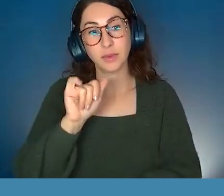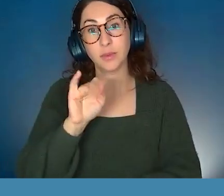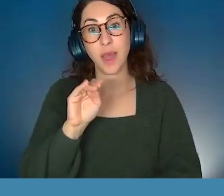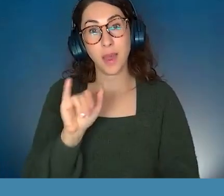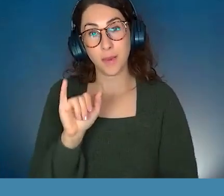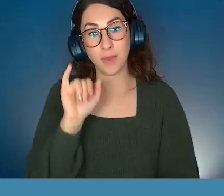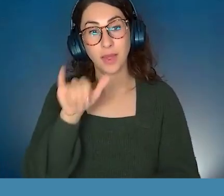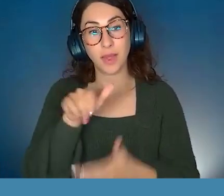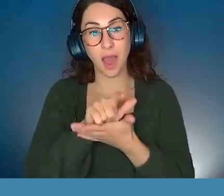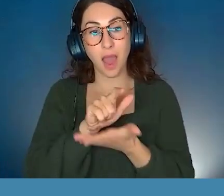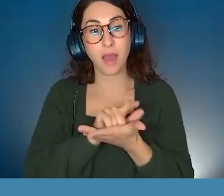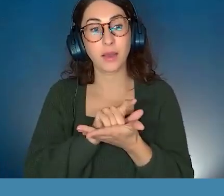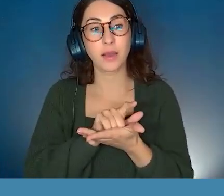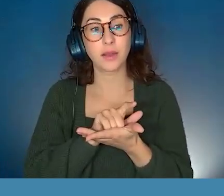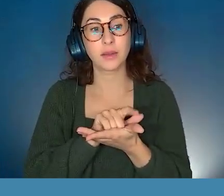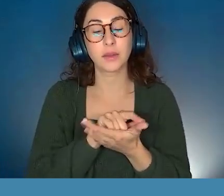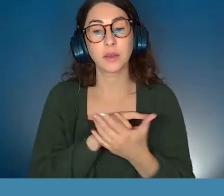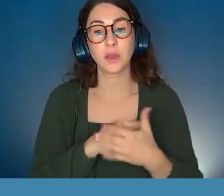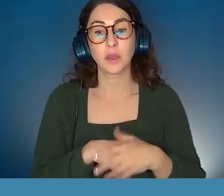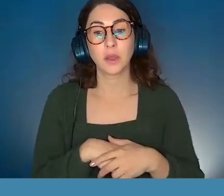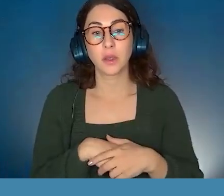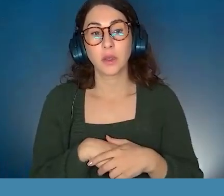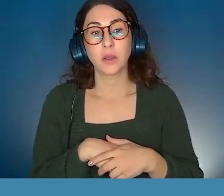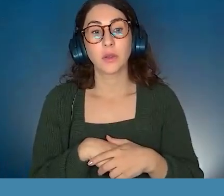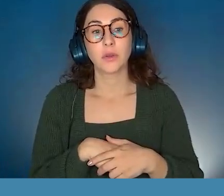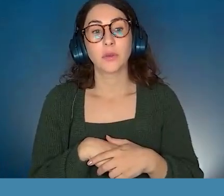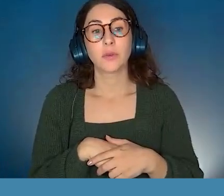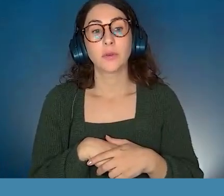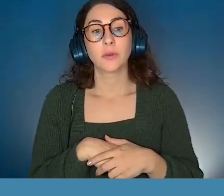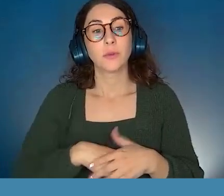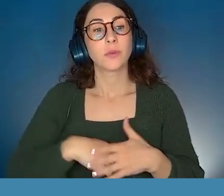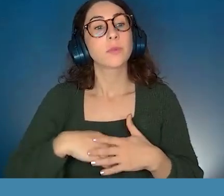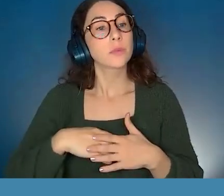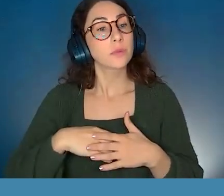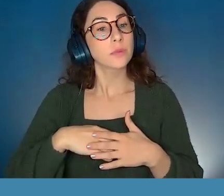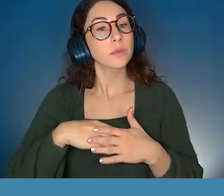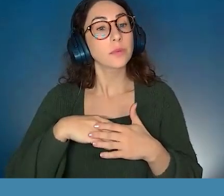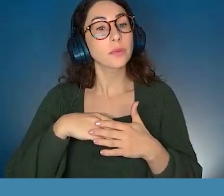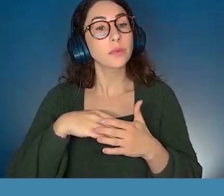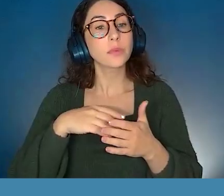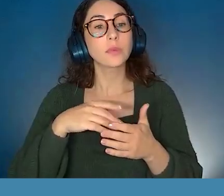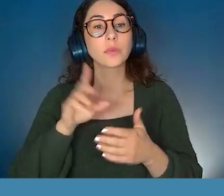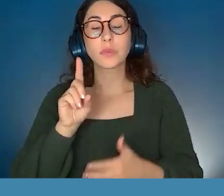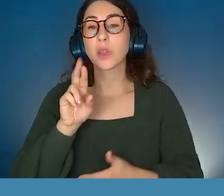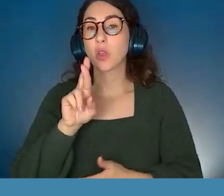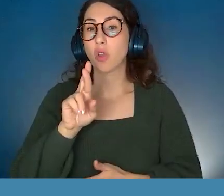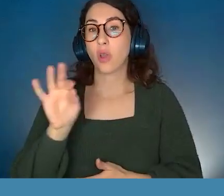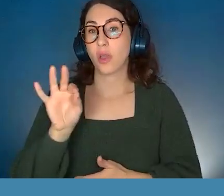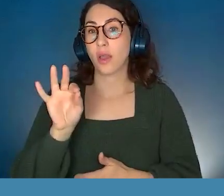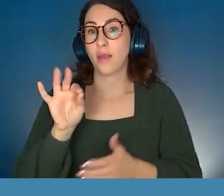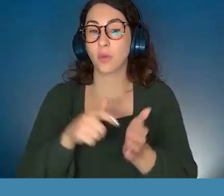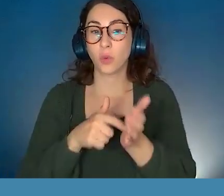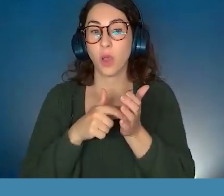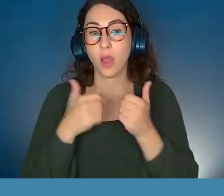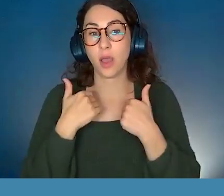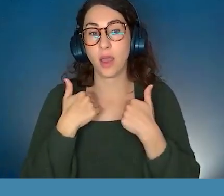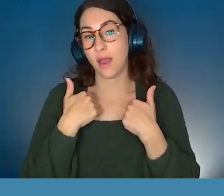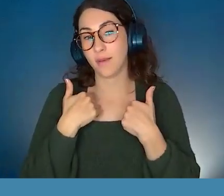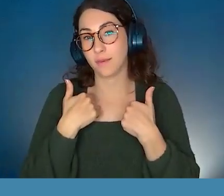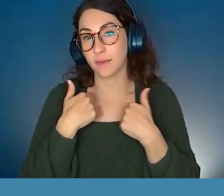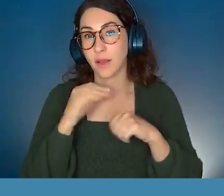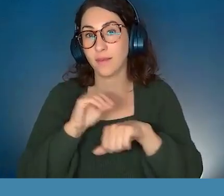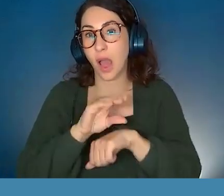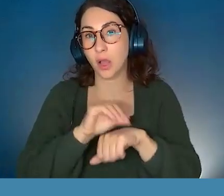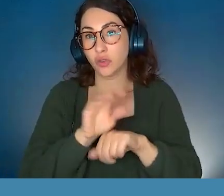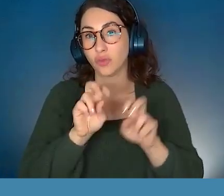Act, Disability Rights Florida is required to have a PAIMI advisory council. And so the primary goal of the